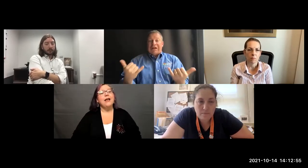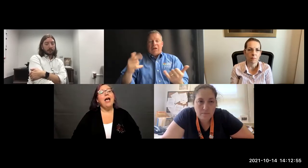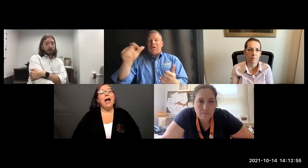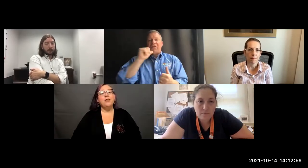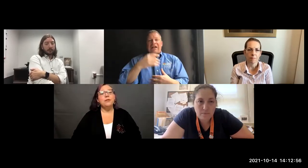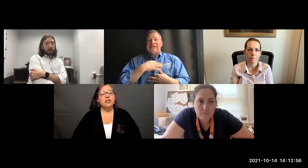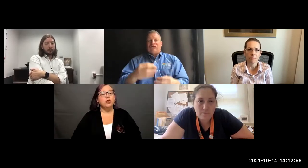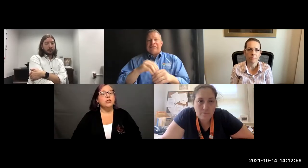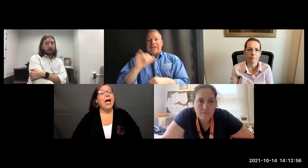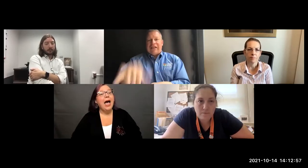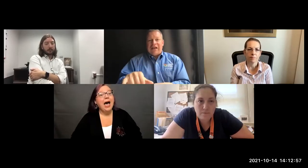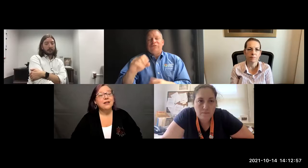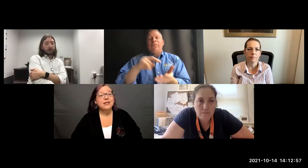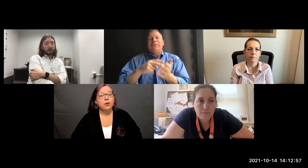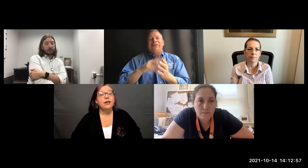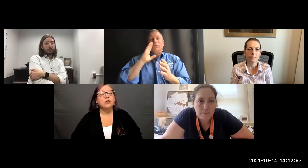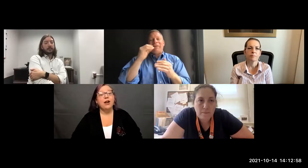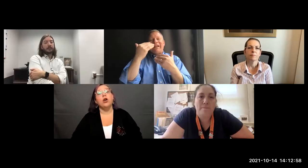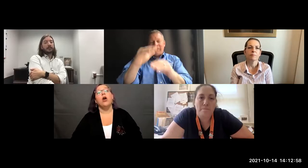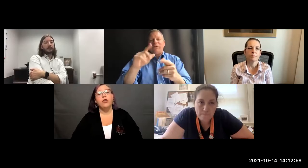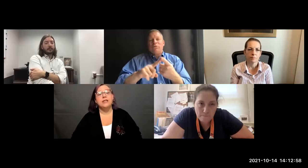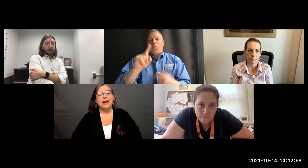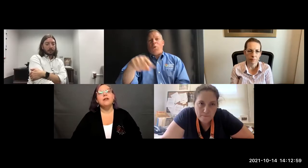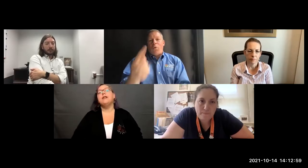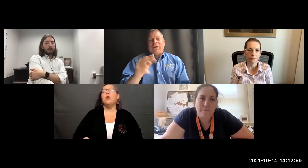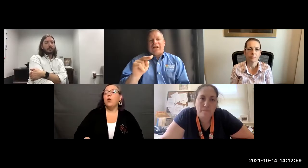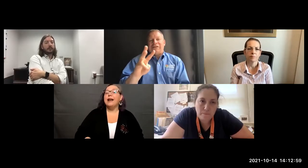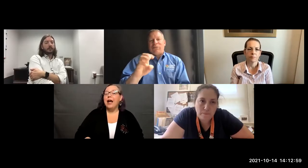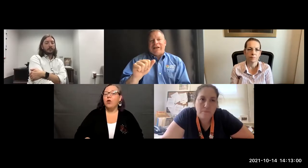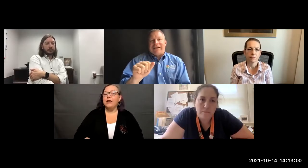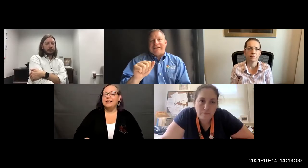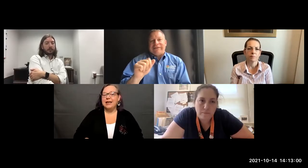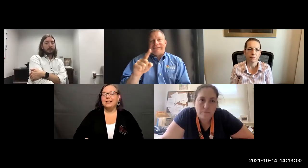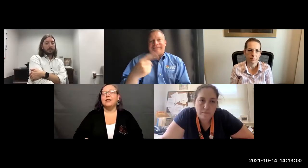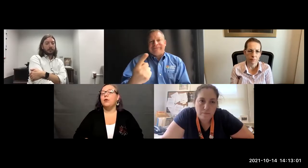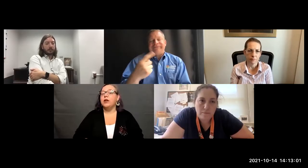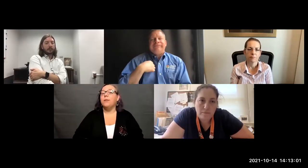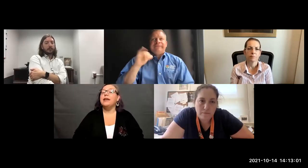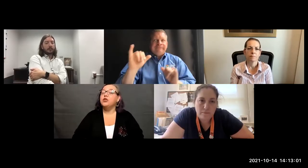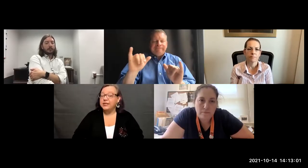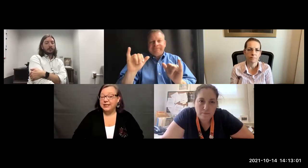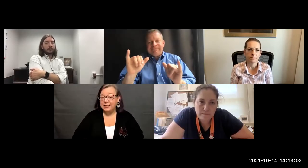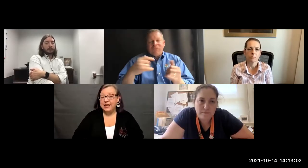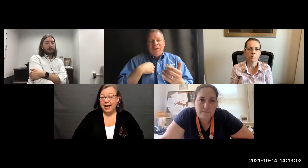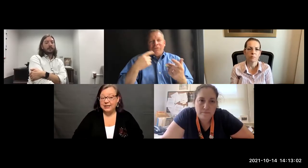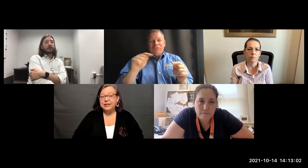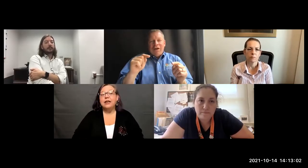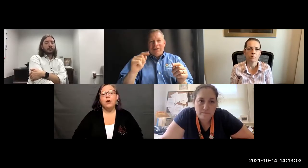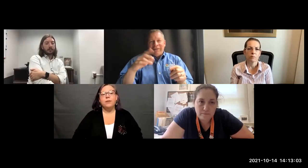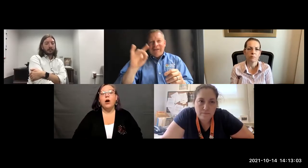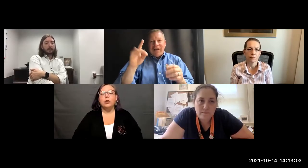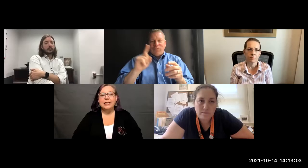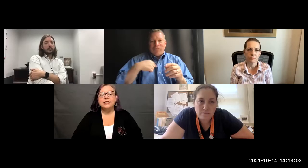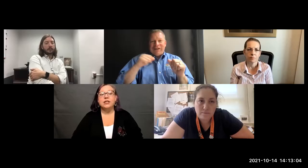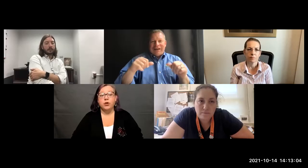NWEA had the potential to add supplemental data or other data. Right now, they stated that they would not be interested in that. It